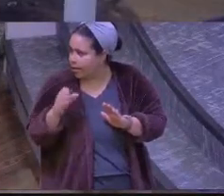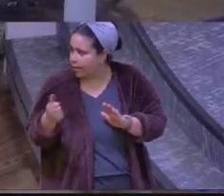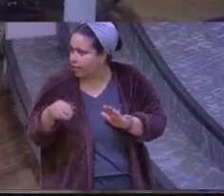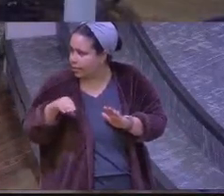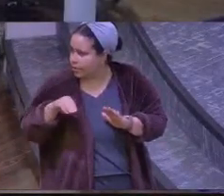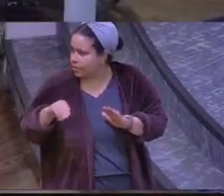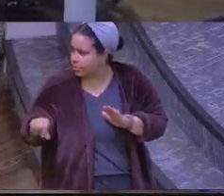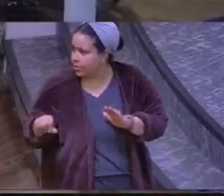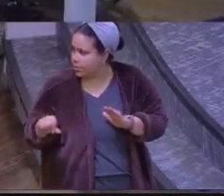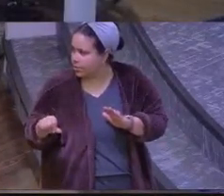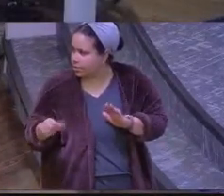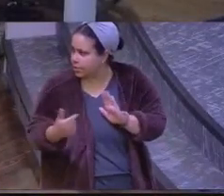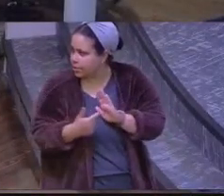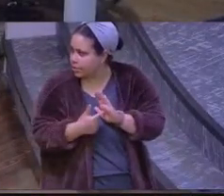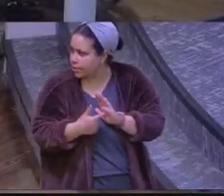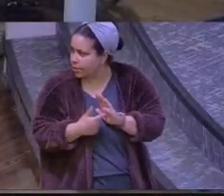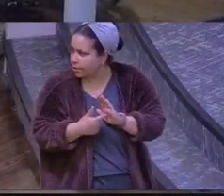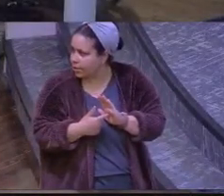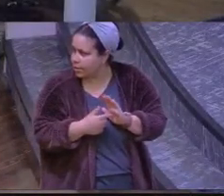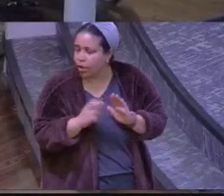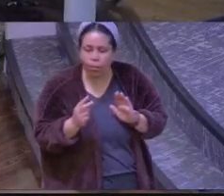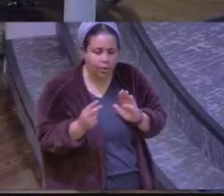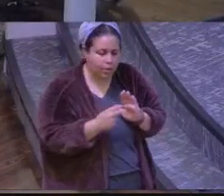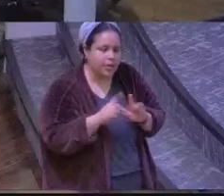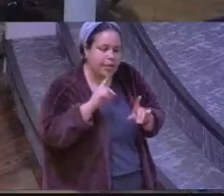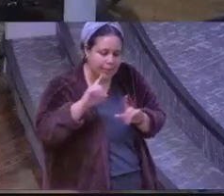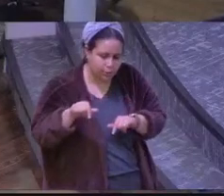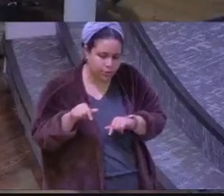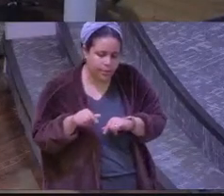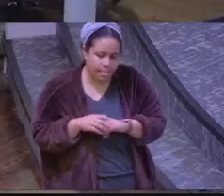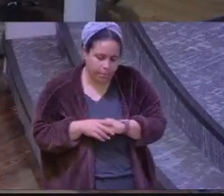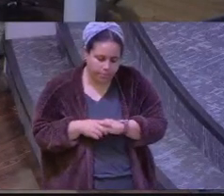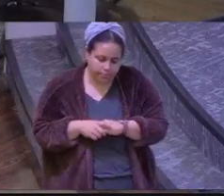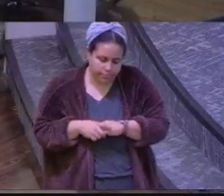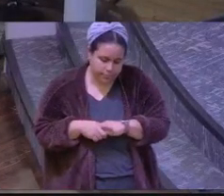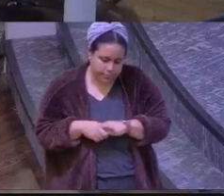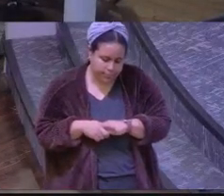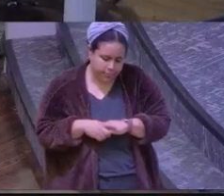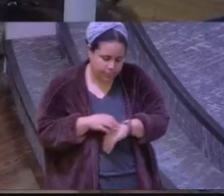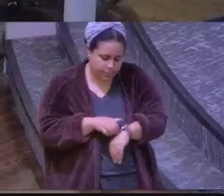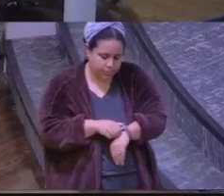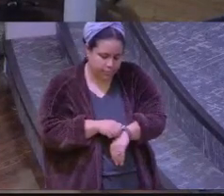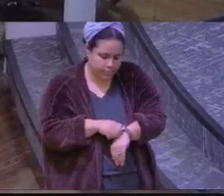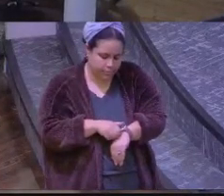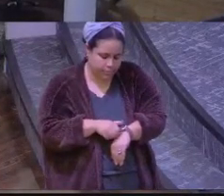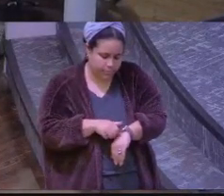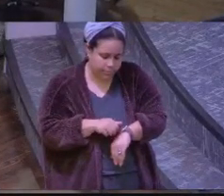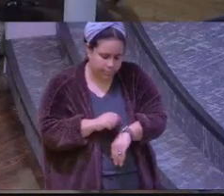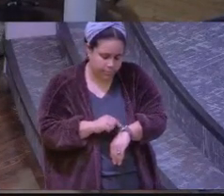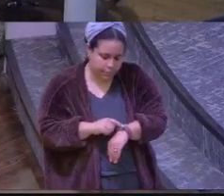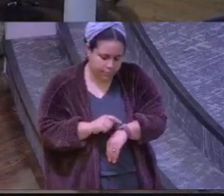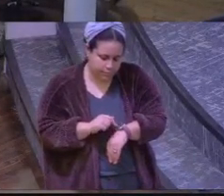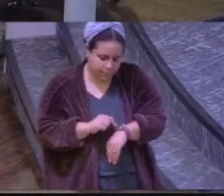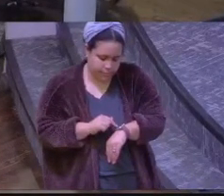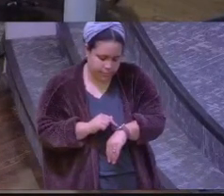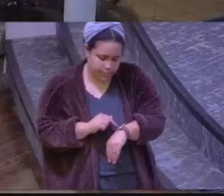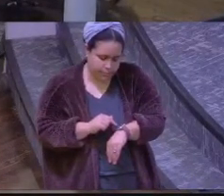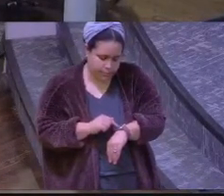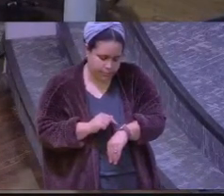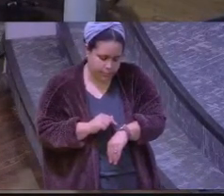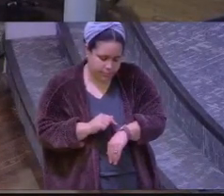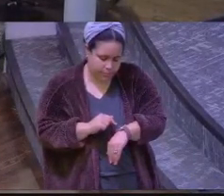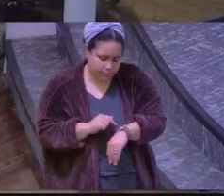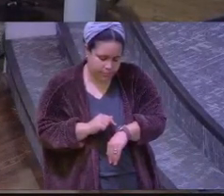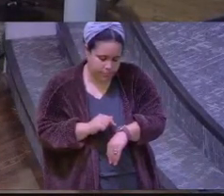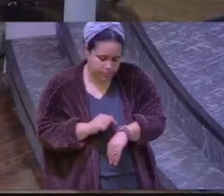so we'll take a look at that and get an answer for you. All right. Yeah, okay. If we could take that out, that's good. An extra $100,000 to play